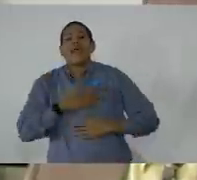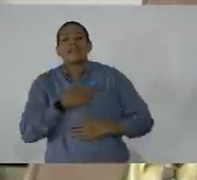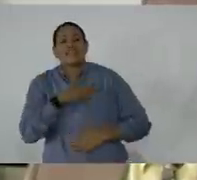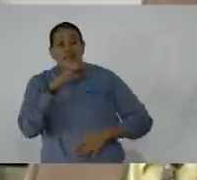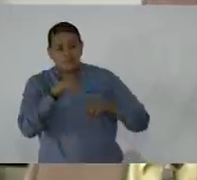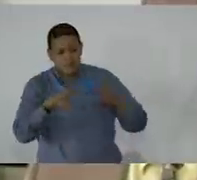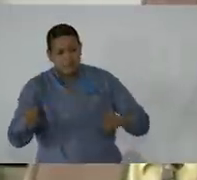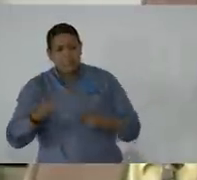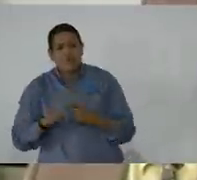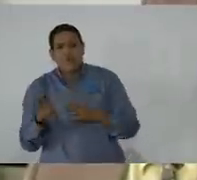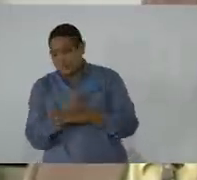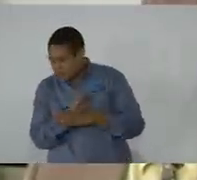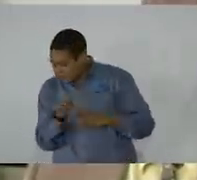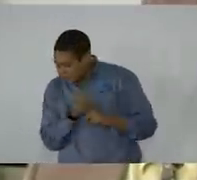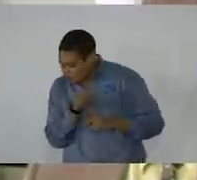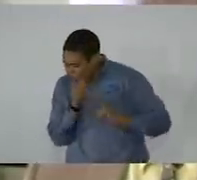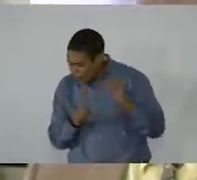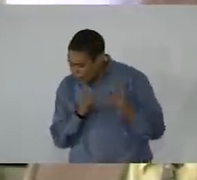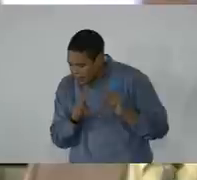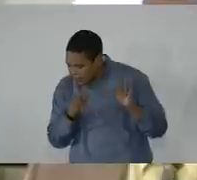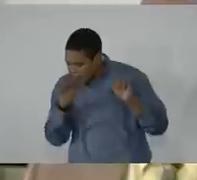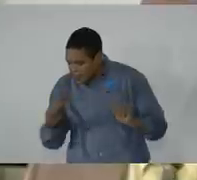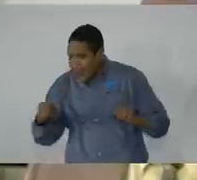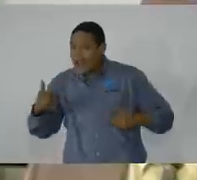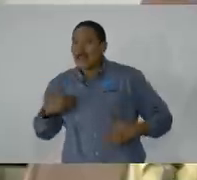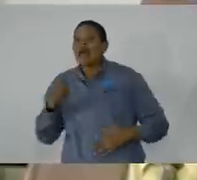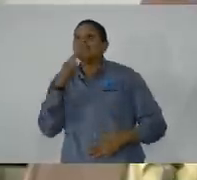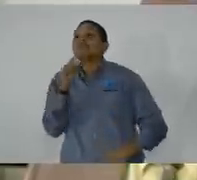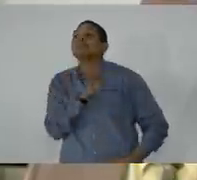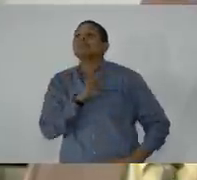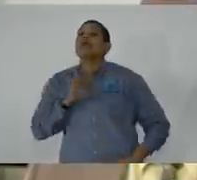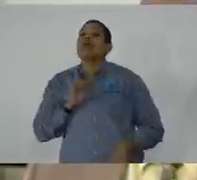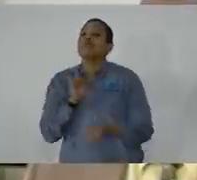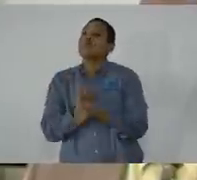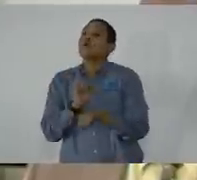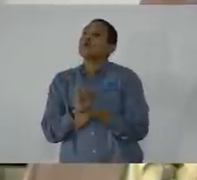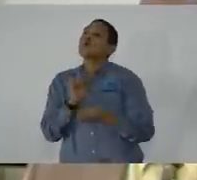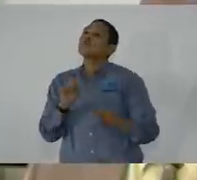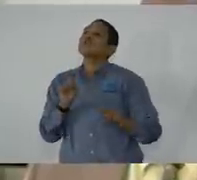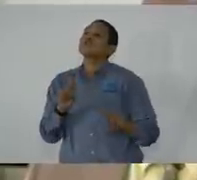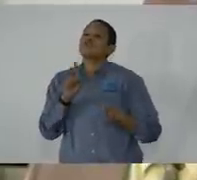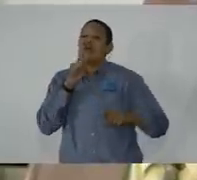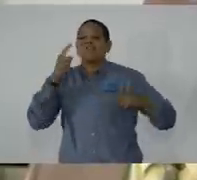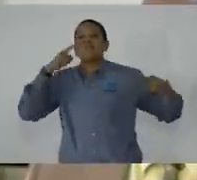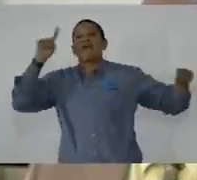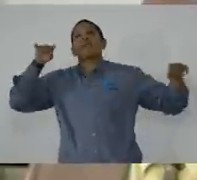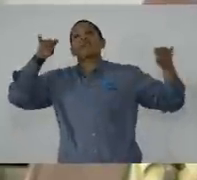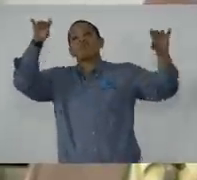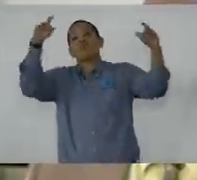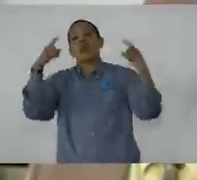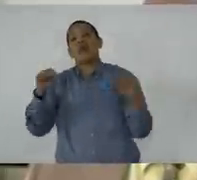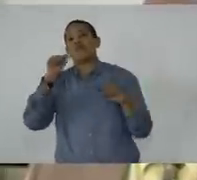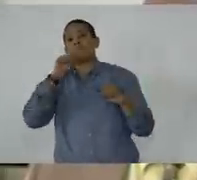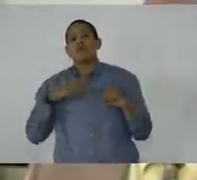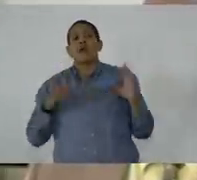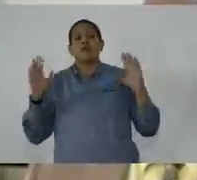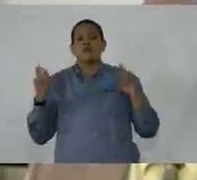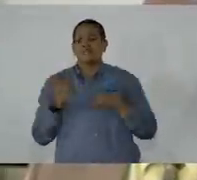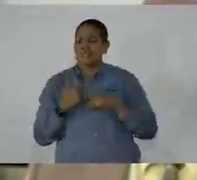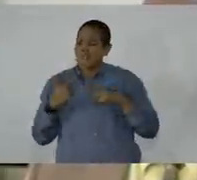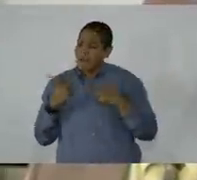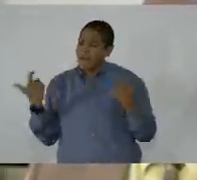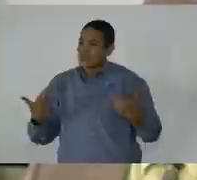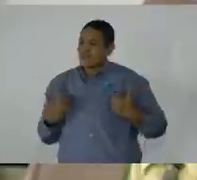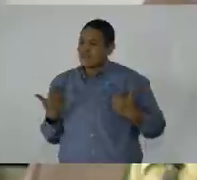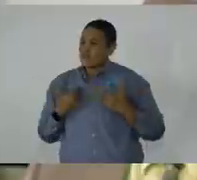and business so that the people can have employment and prosperity. Madam Speaker, we have a massive youth